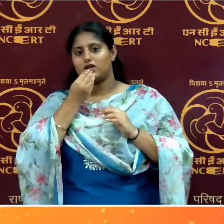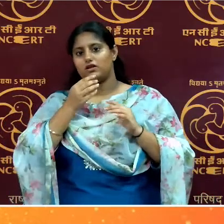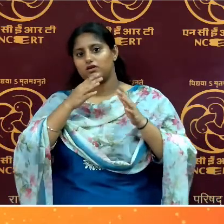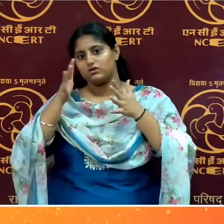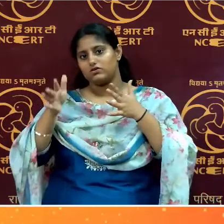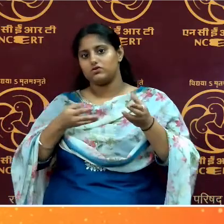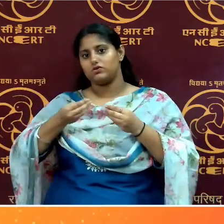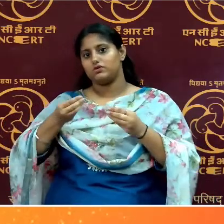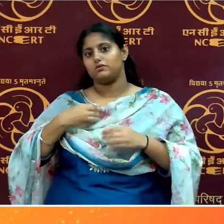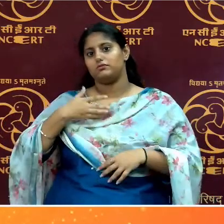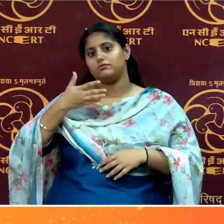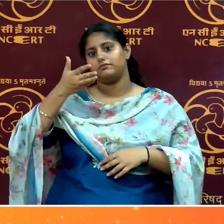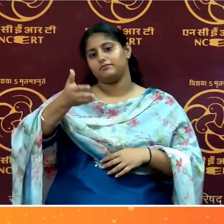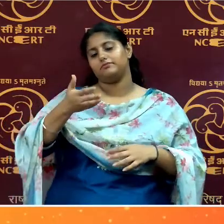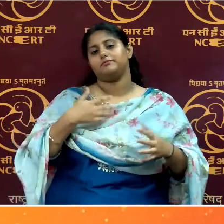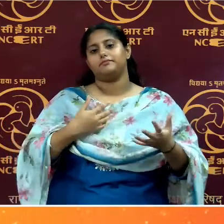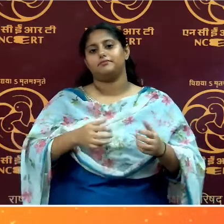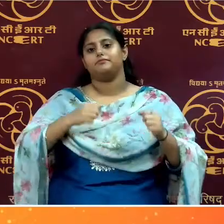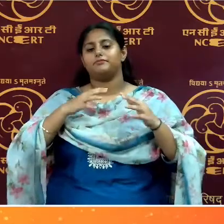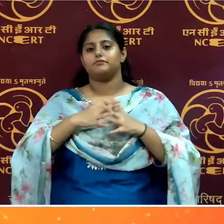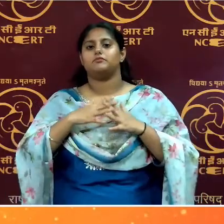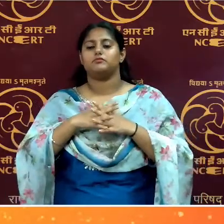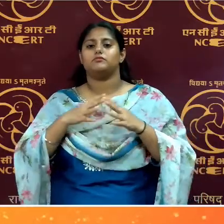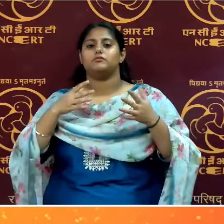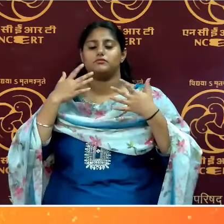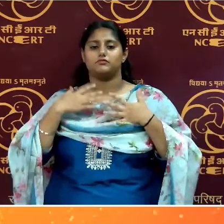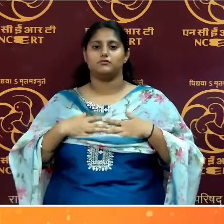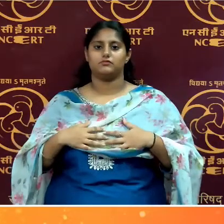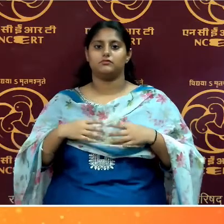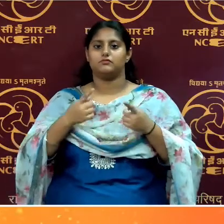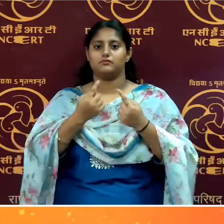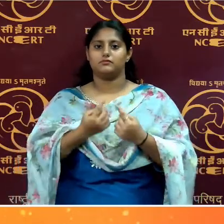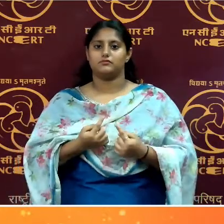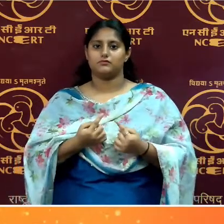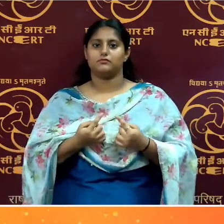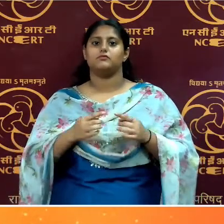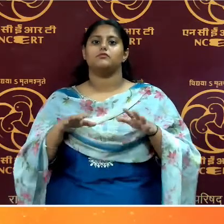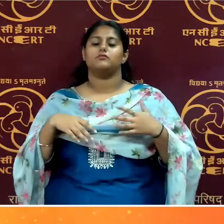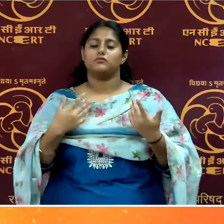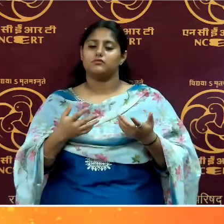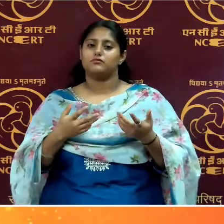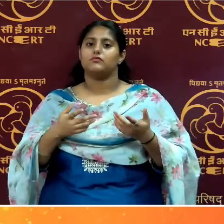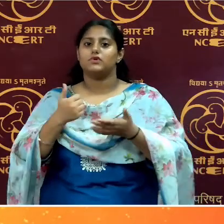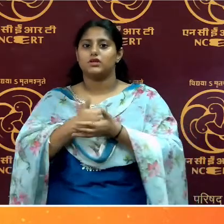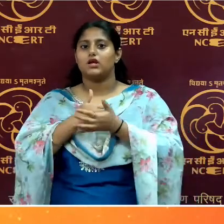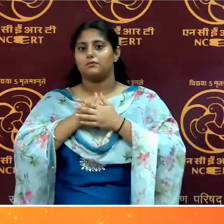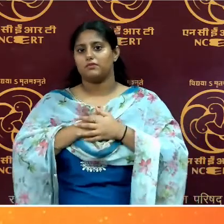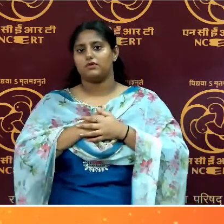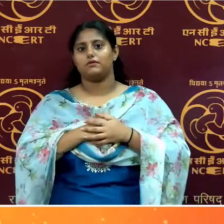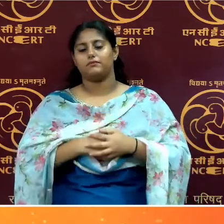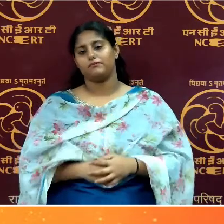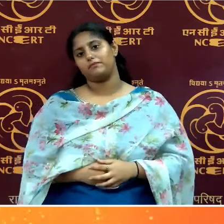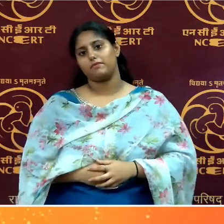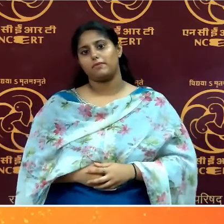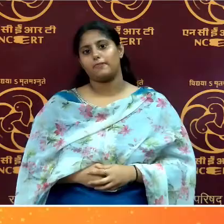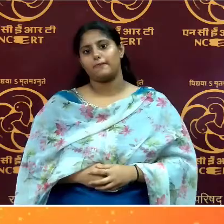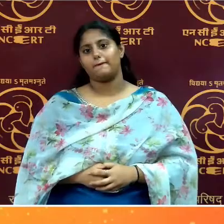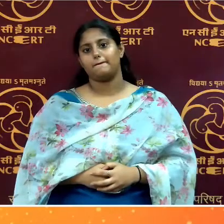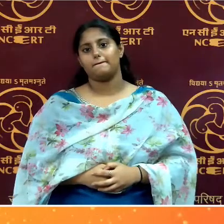Yes. Okay. Yes. Okay. So weight, we have seen how it is measured. It is measured with the help of spring balance. Yeah. Right.